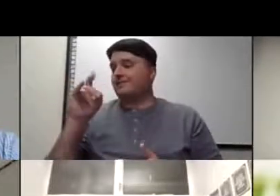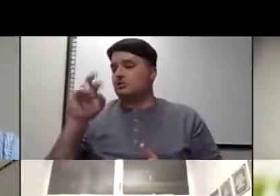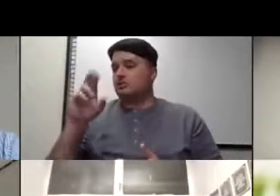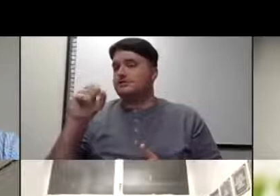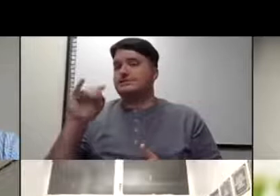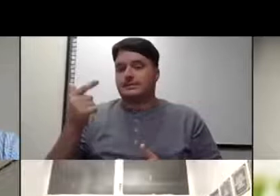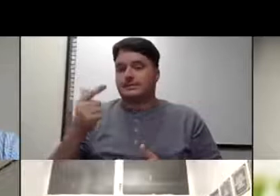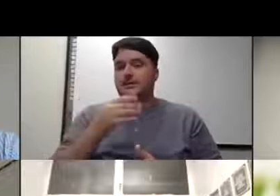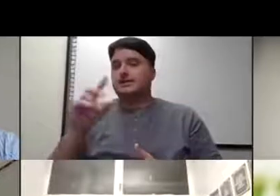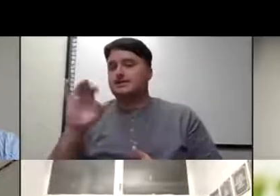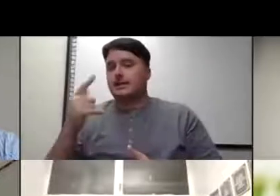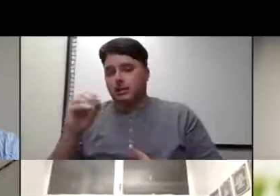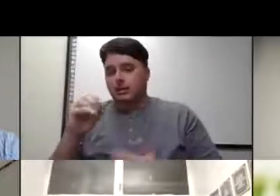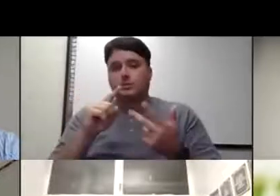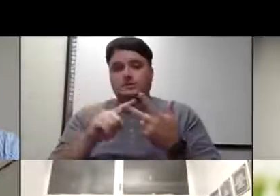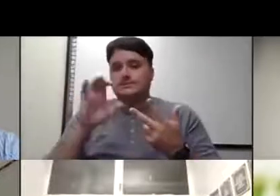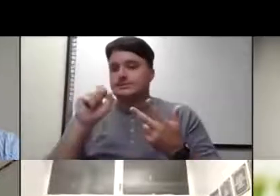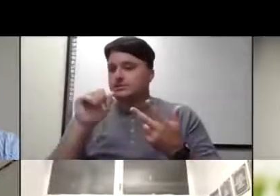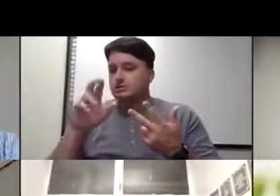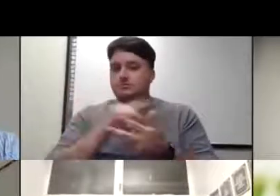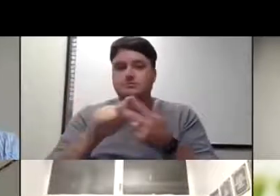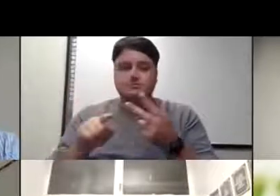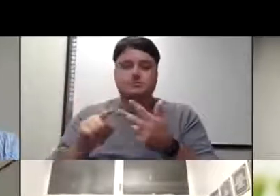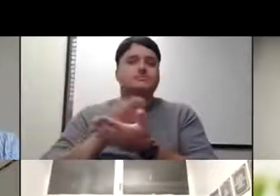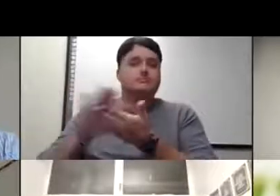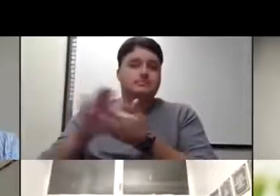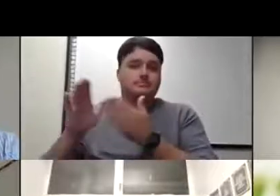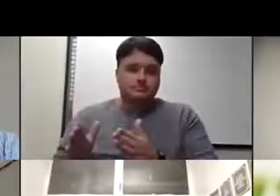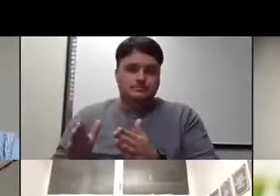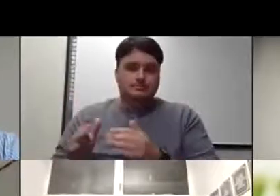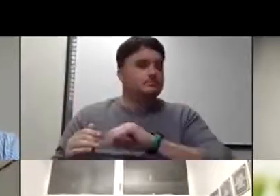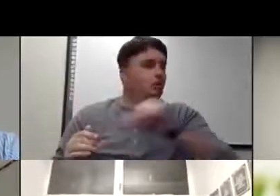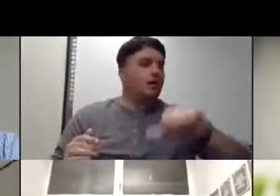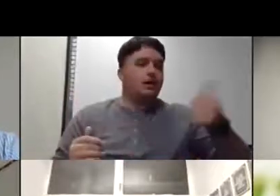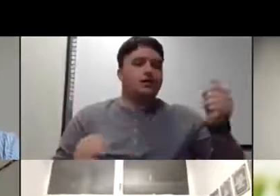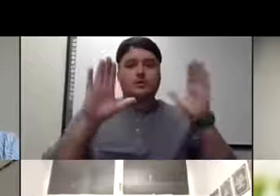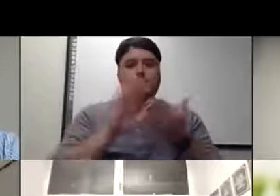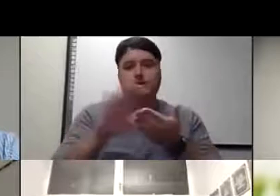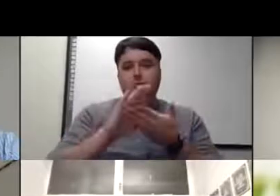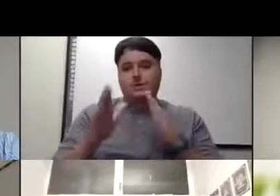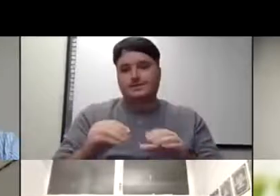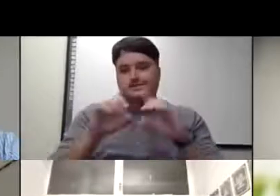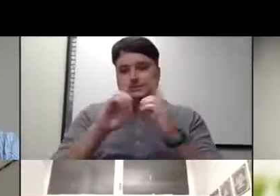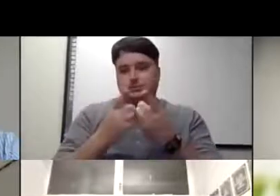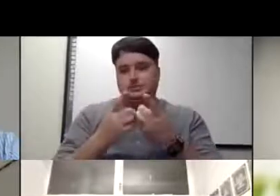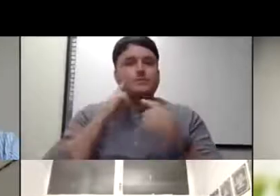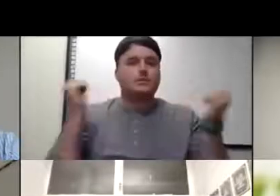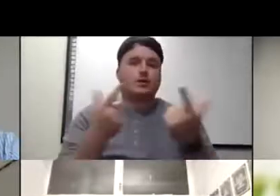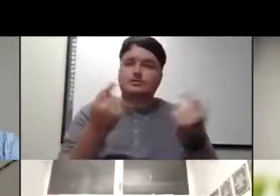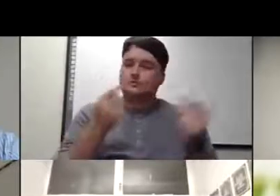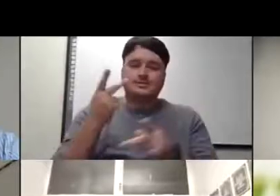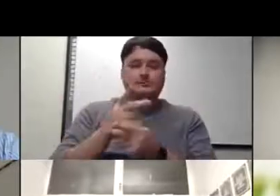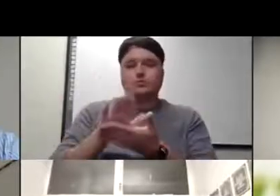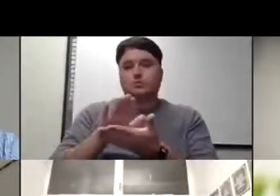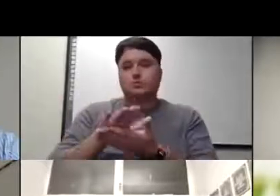Monzon, Caesar Luna, who are the Bowditch custodians, and all of the other wonderful custodians in our district for everything that you do to keep our schools